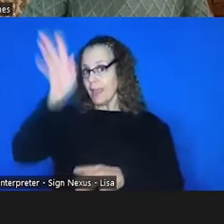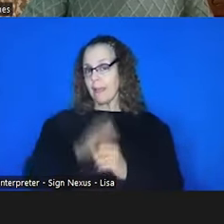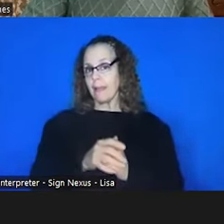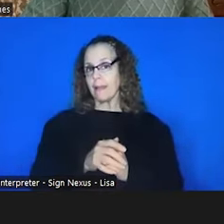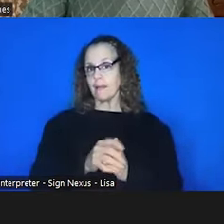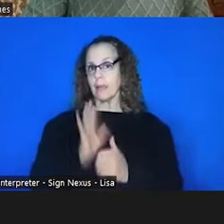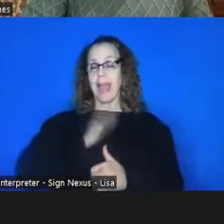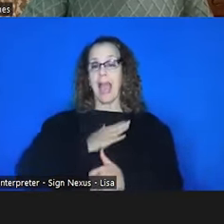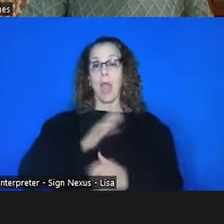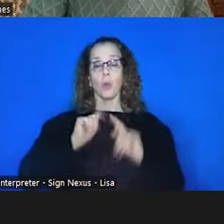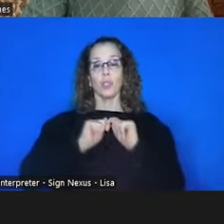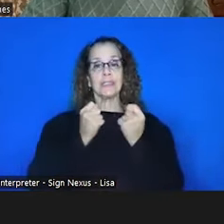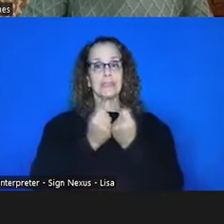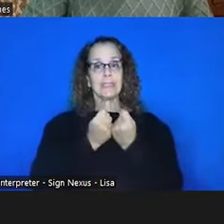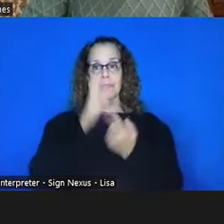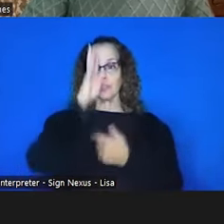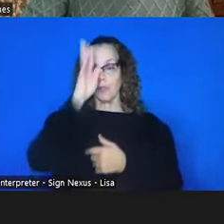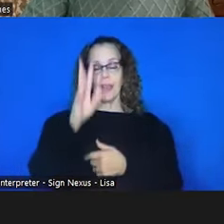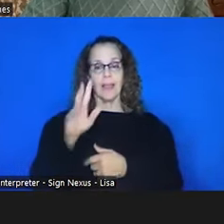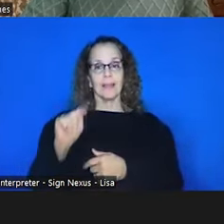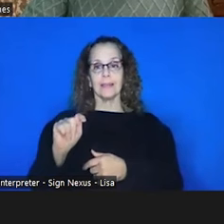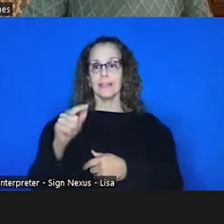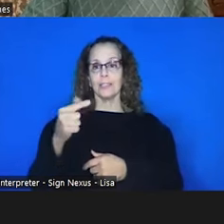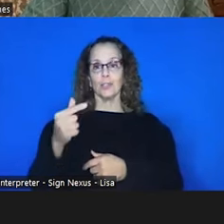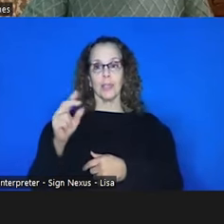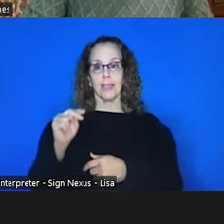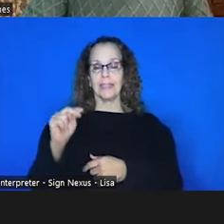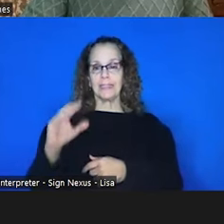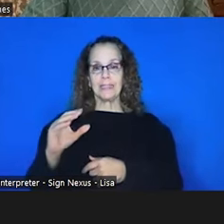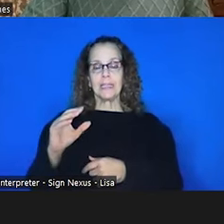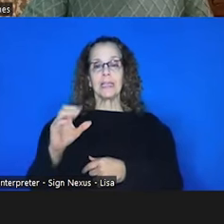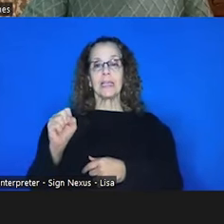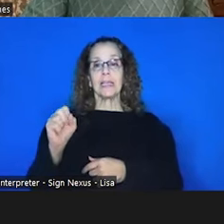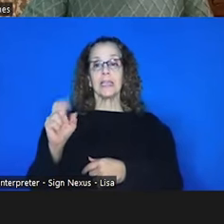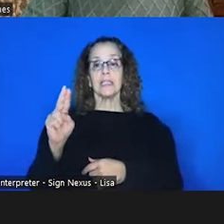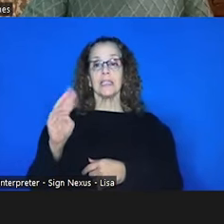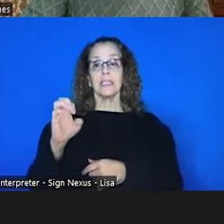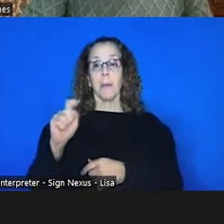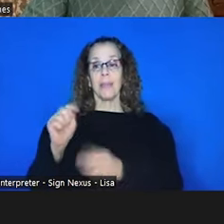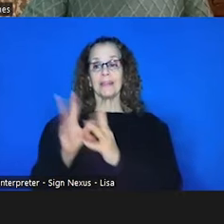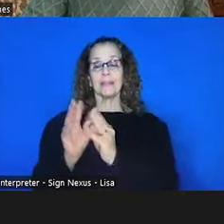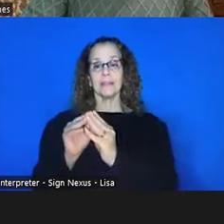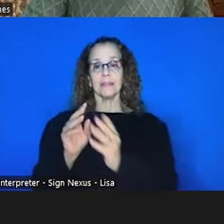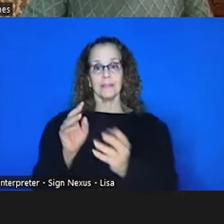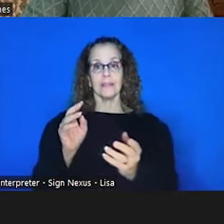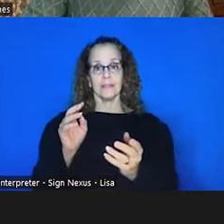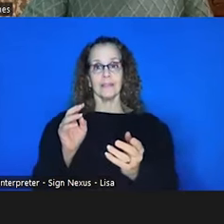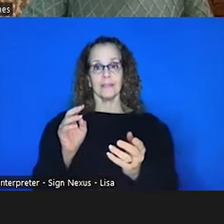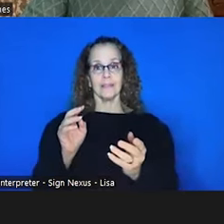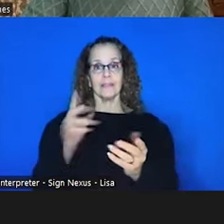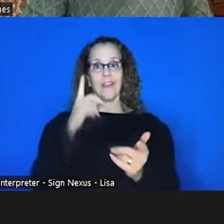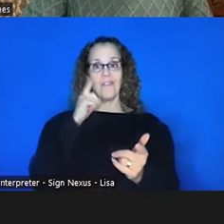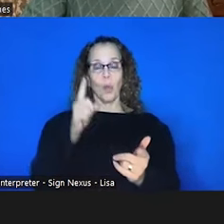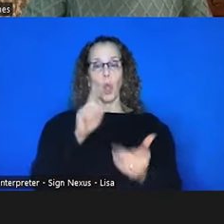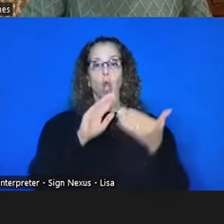know, a TGNCMB Health Summit, you know, for the spring to help bridge that divide between, you know, our community members and government, because we know